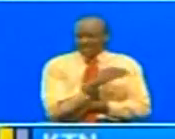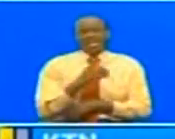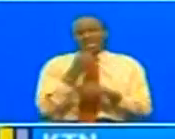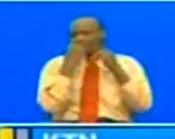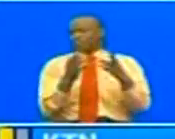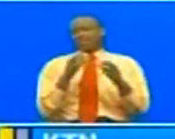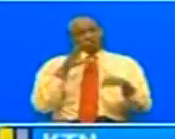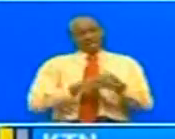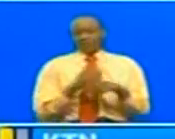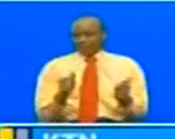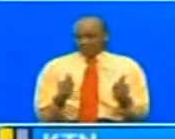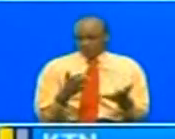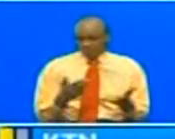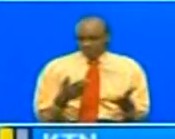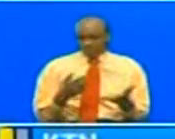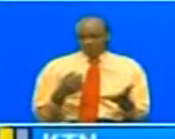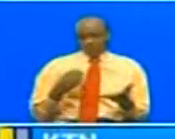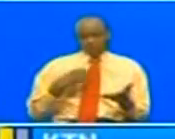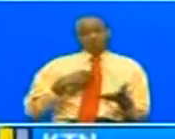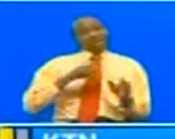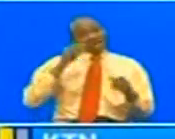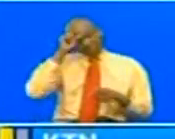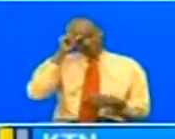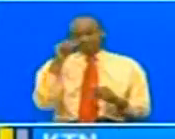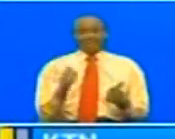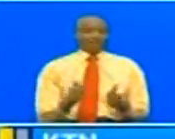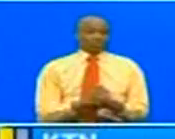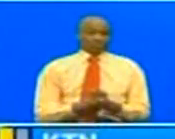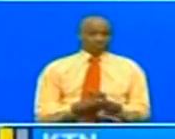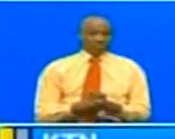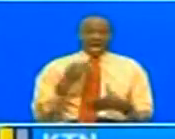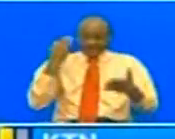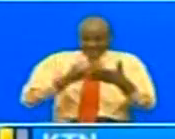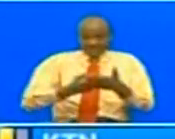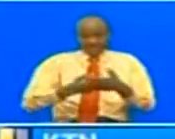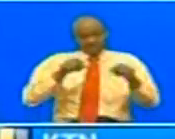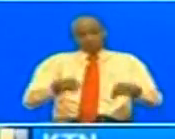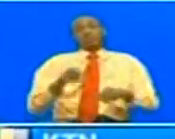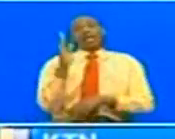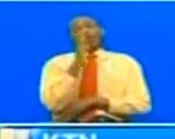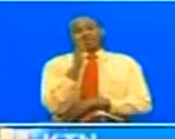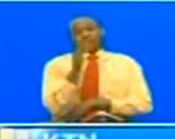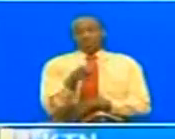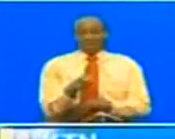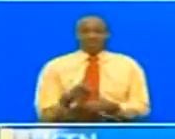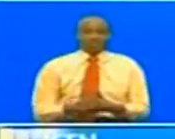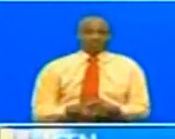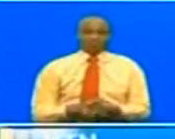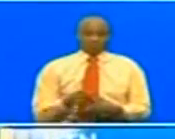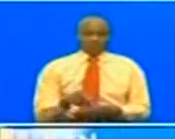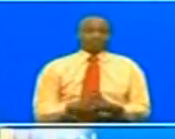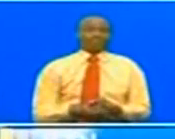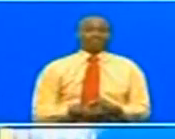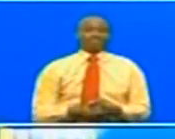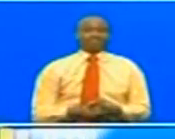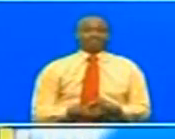response from I can say national government or police until this afternoon today. Wow.